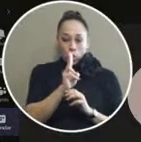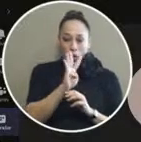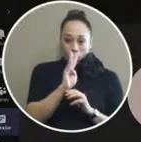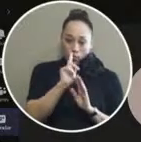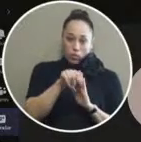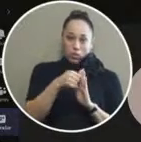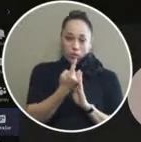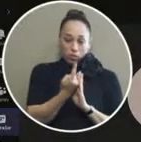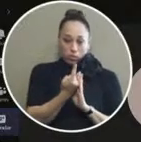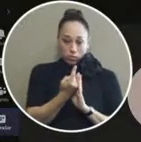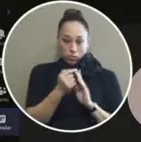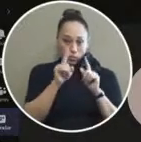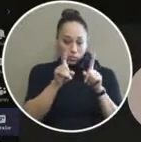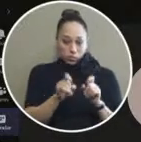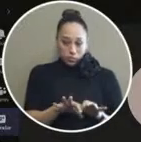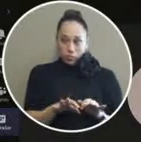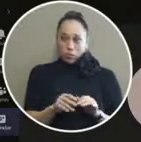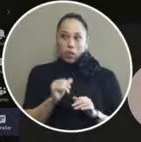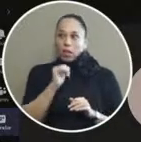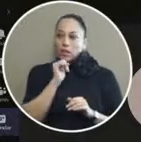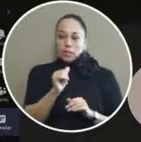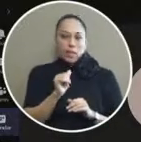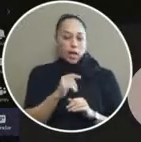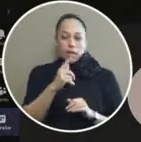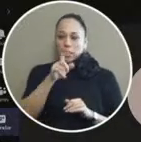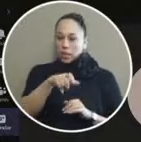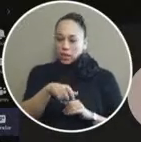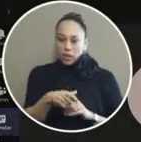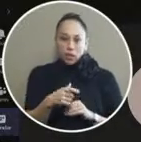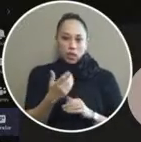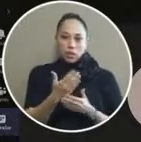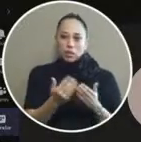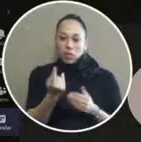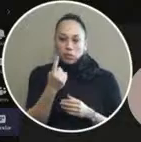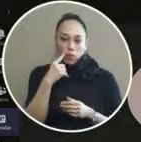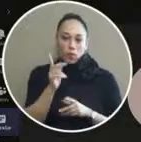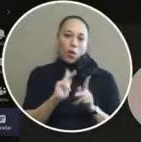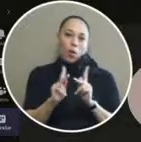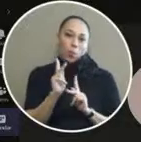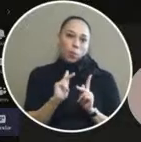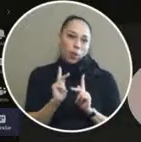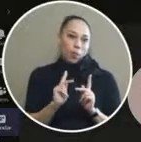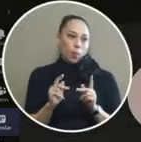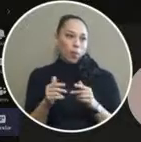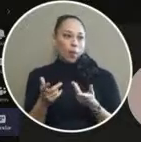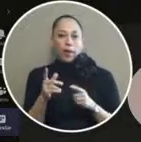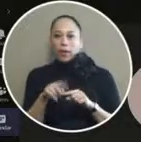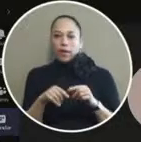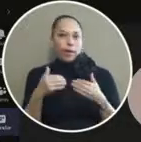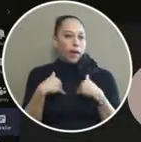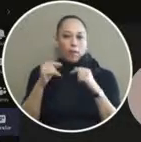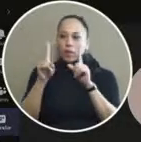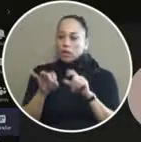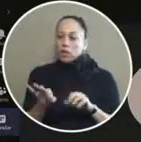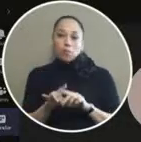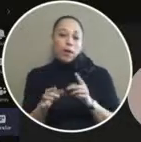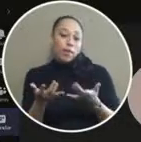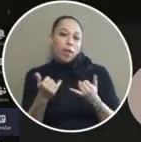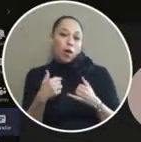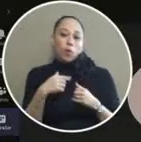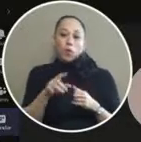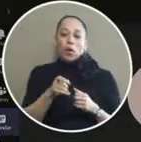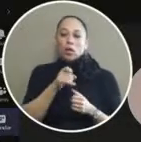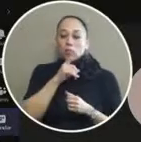hours of that testing. So it's not a matter of necessarily sometimes for people not being able to get the testing, but what we want to do is make sure that